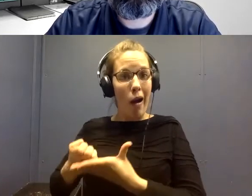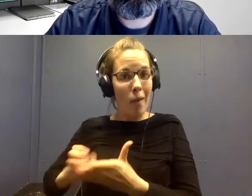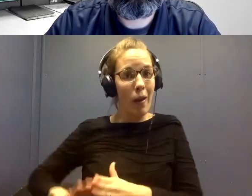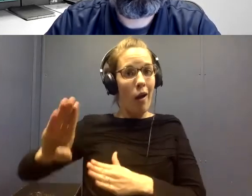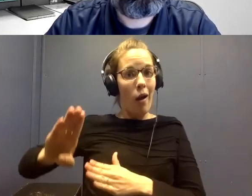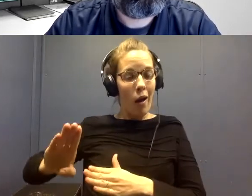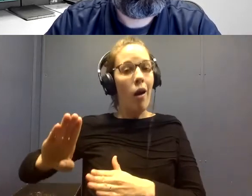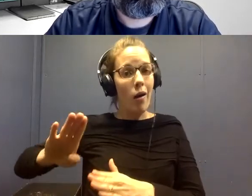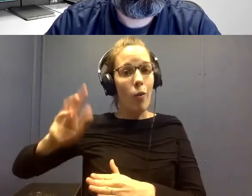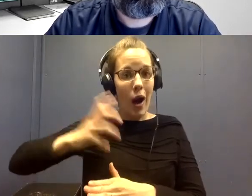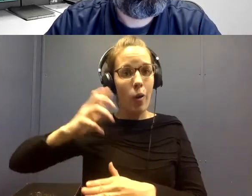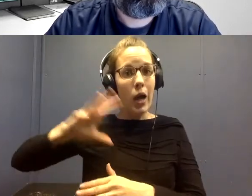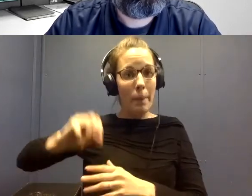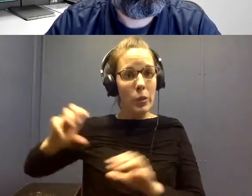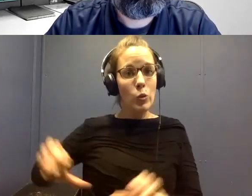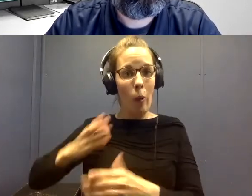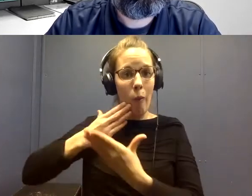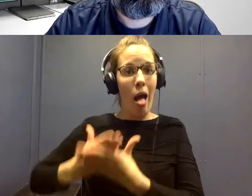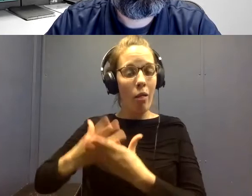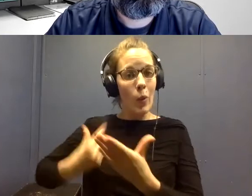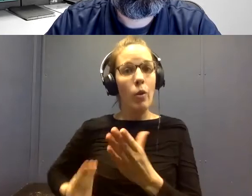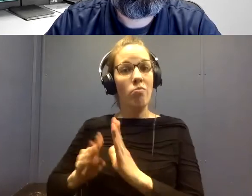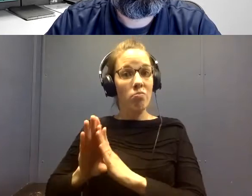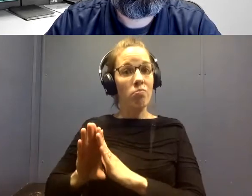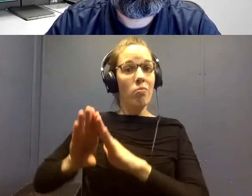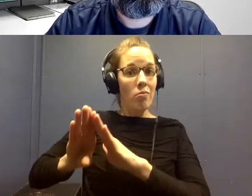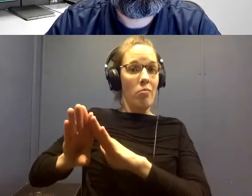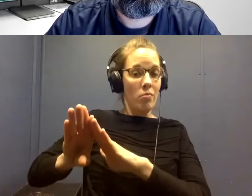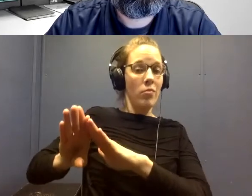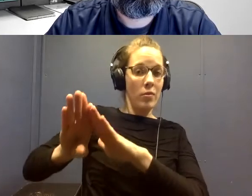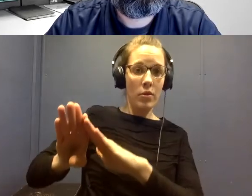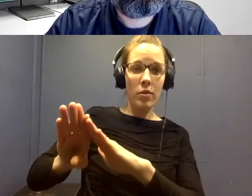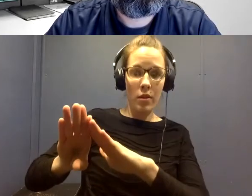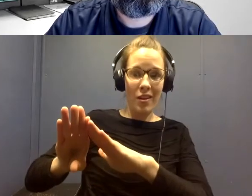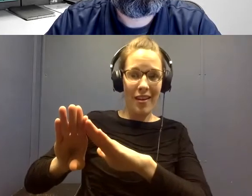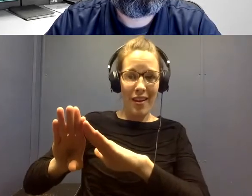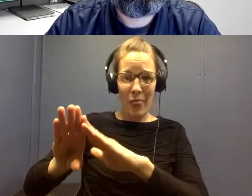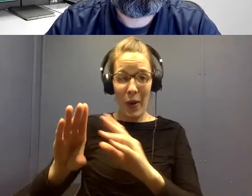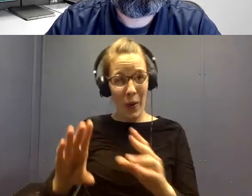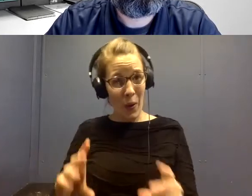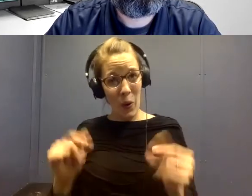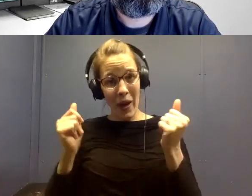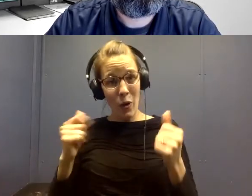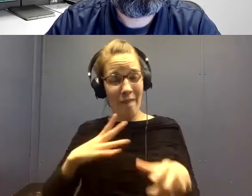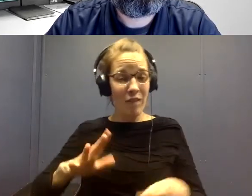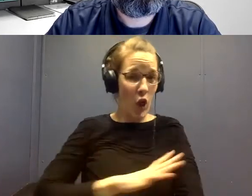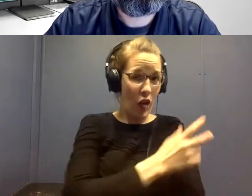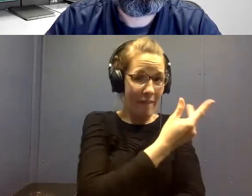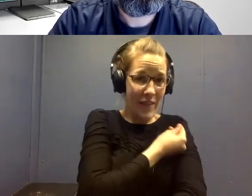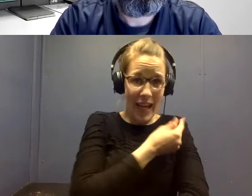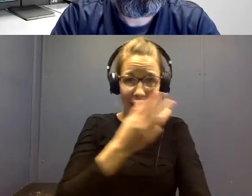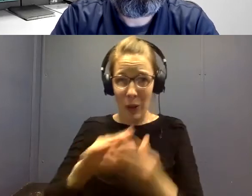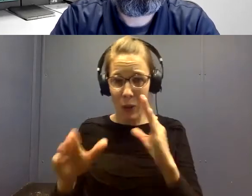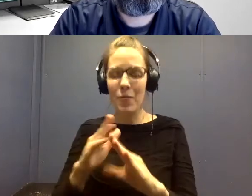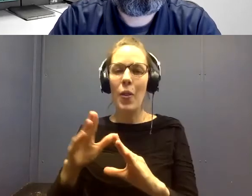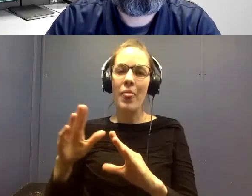great. We were well positioned for more growth. And I think that the quicker that we get to a fully vaccinated community, the